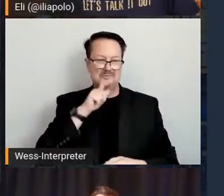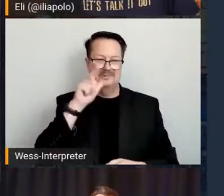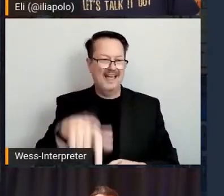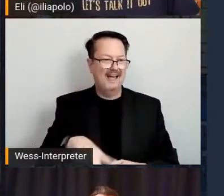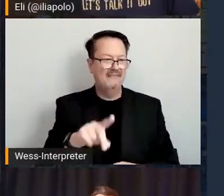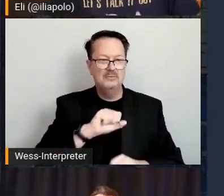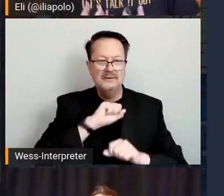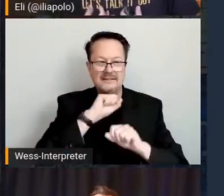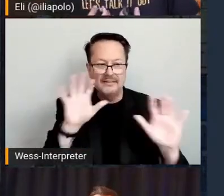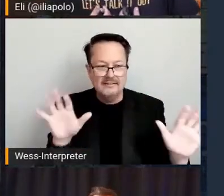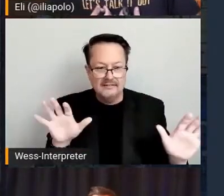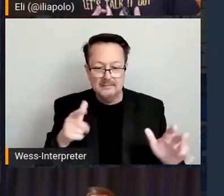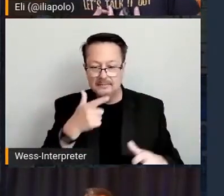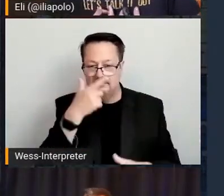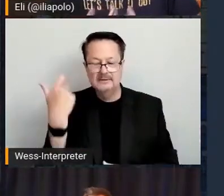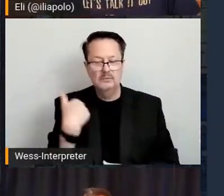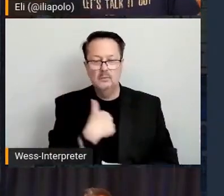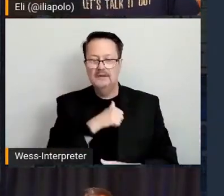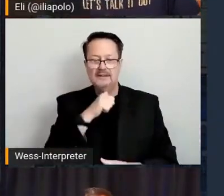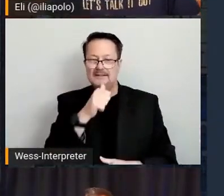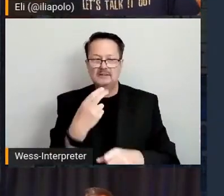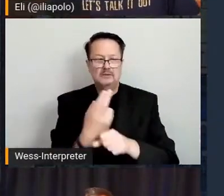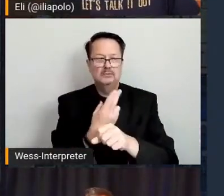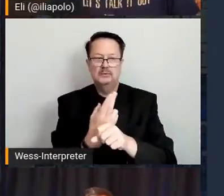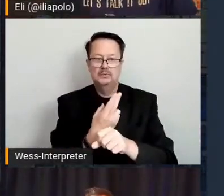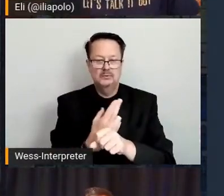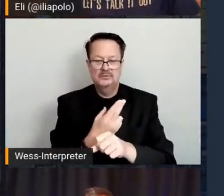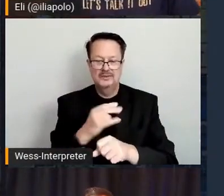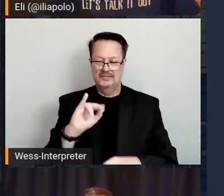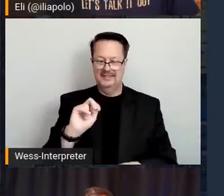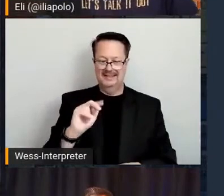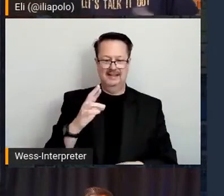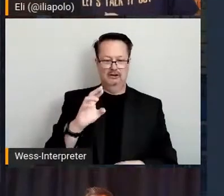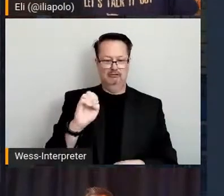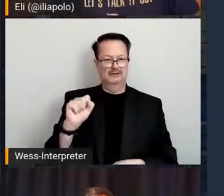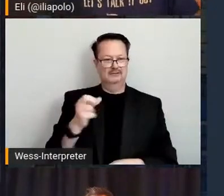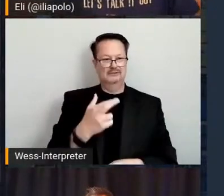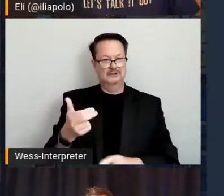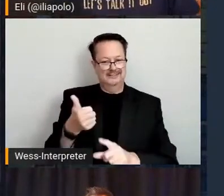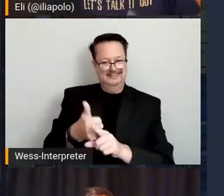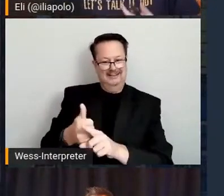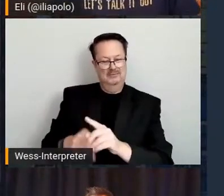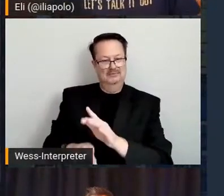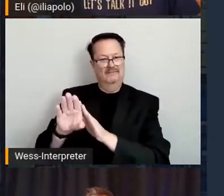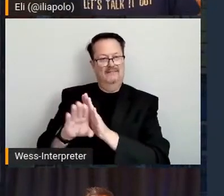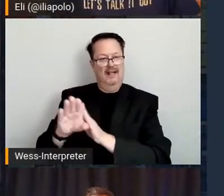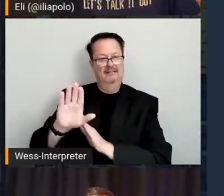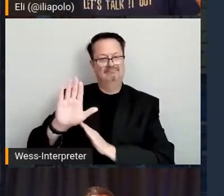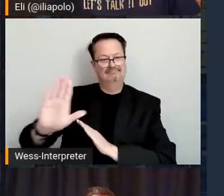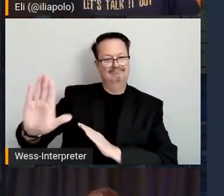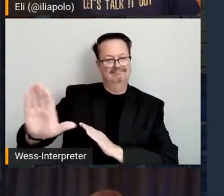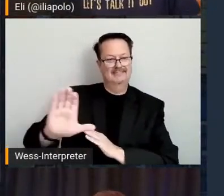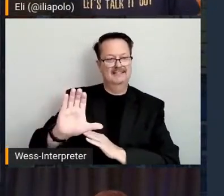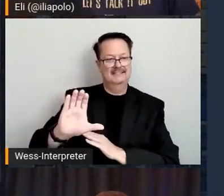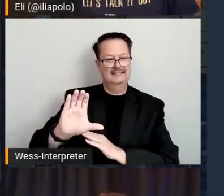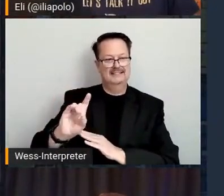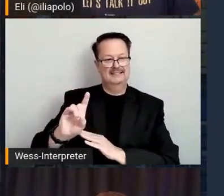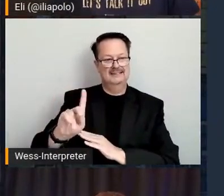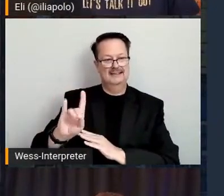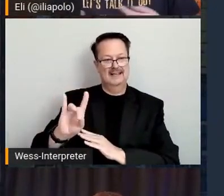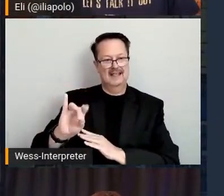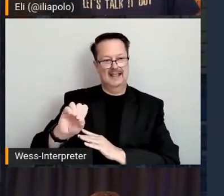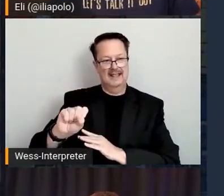anything because we didn't actually use the Ingress resource. It was created for us by CDK8s Plus, and it